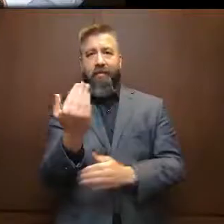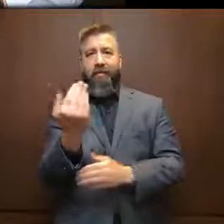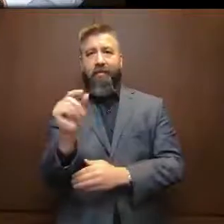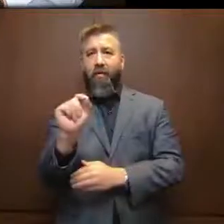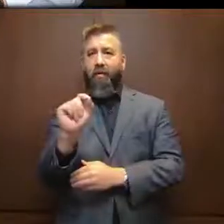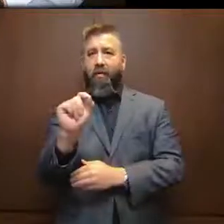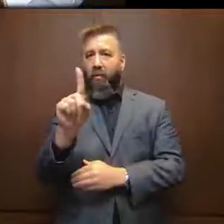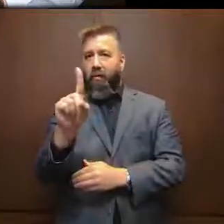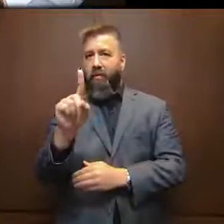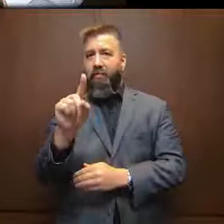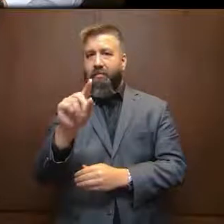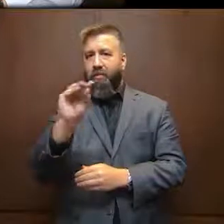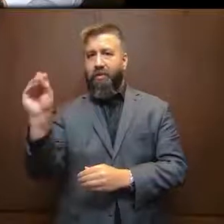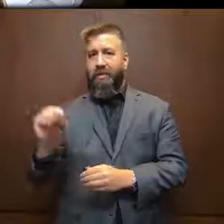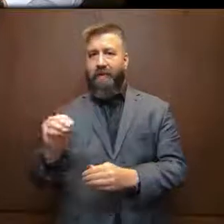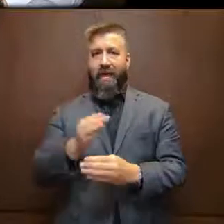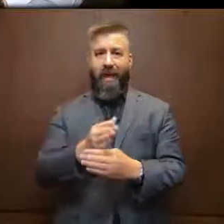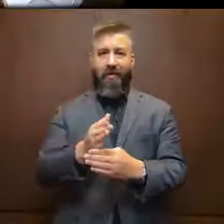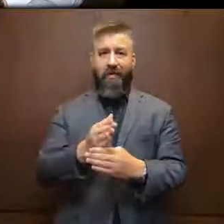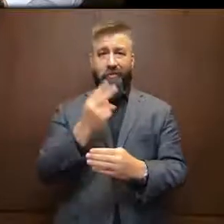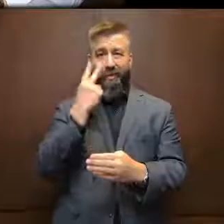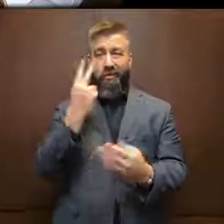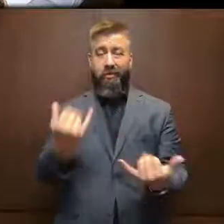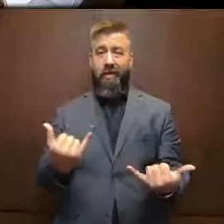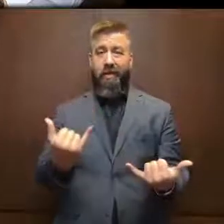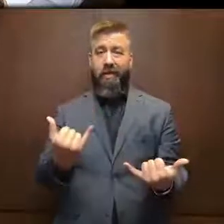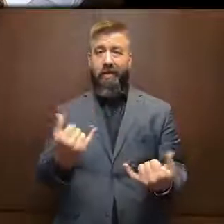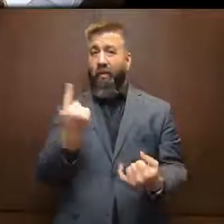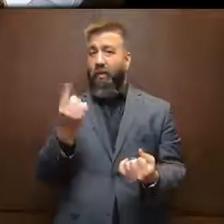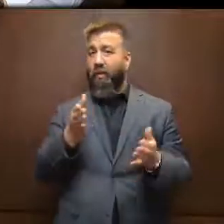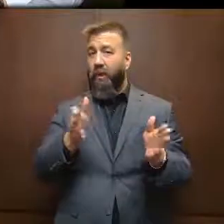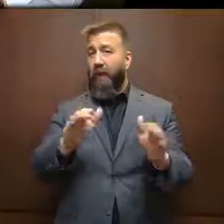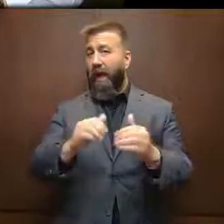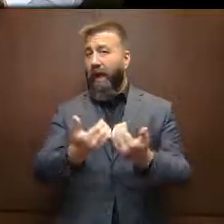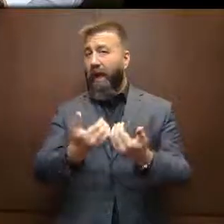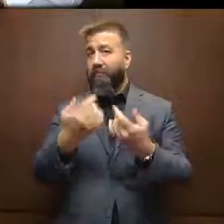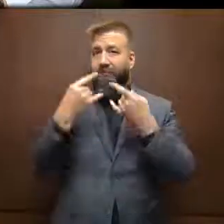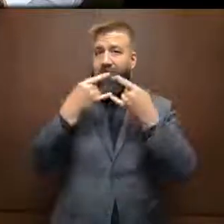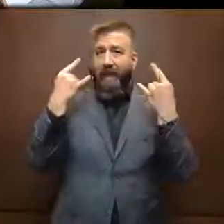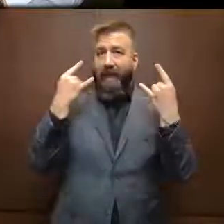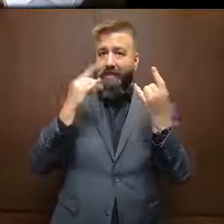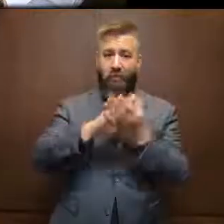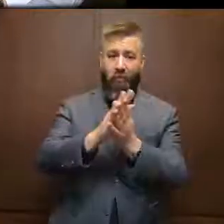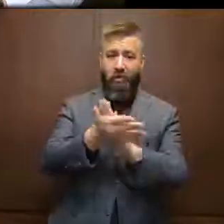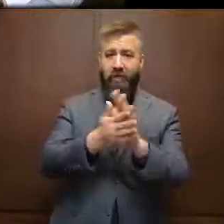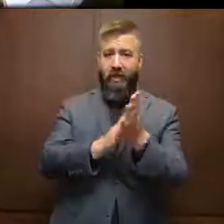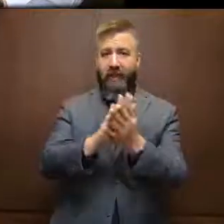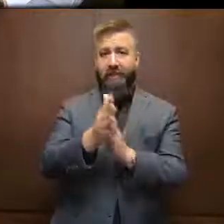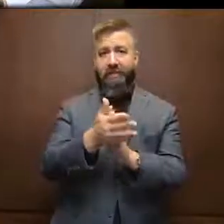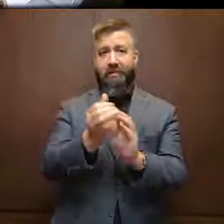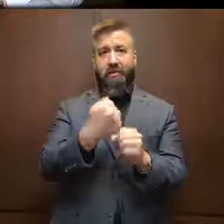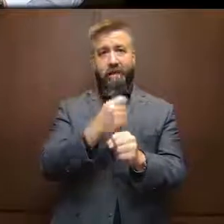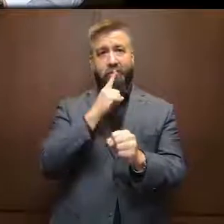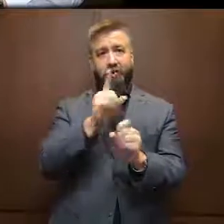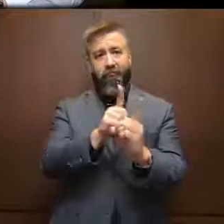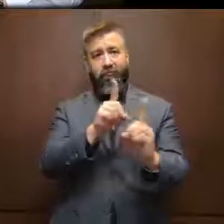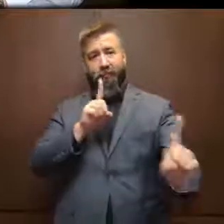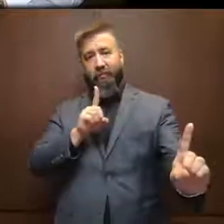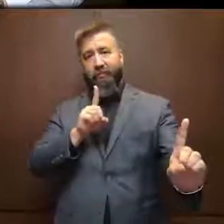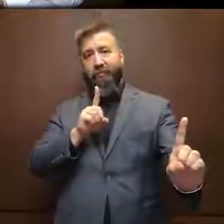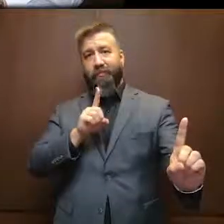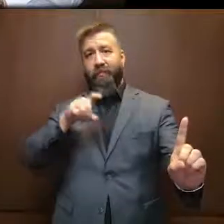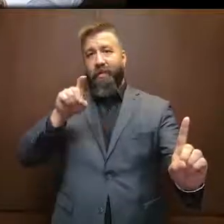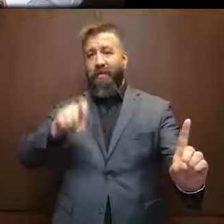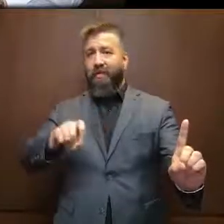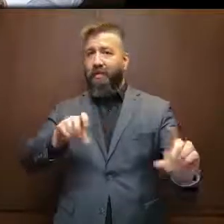15.1% rolling average that we see today. Only way to do that is to wear the mask, wash the hands, and watch the social distance. We've got to be able